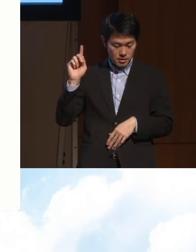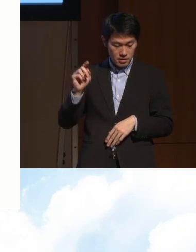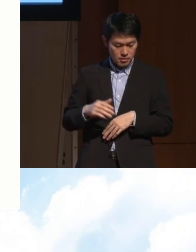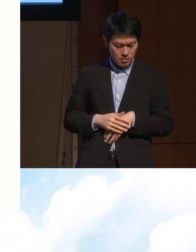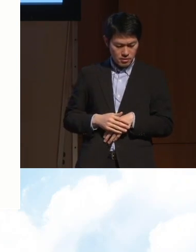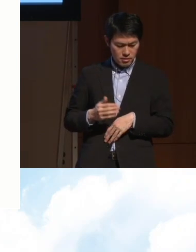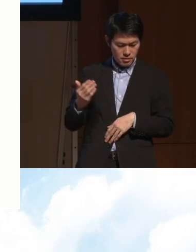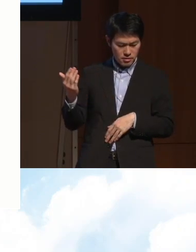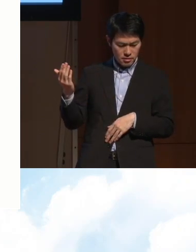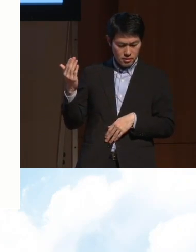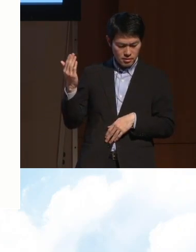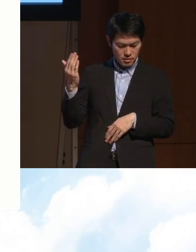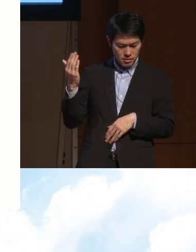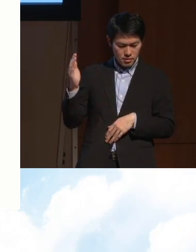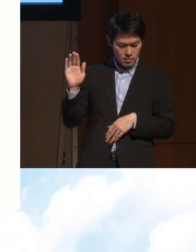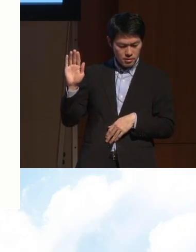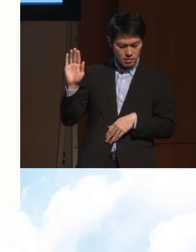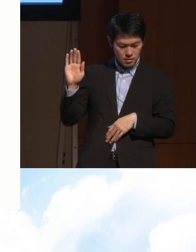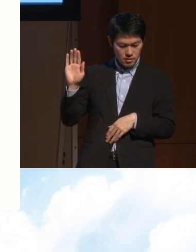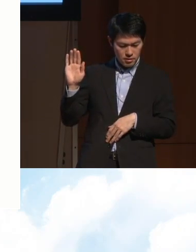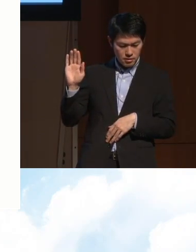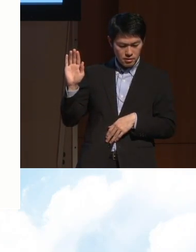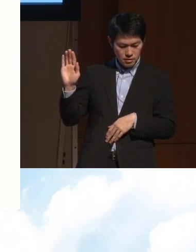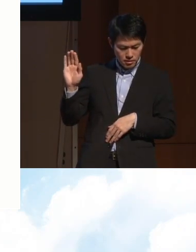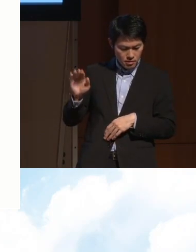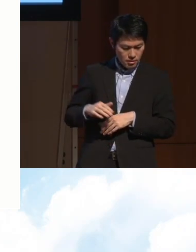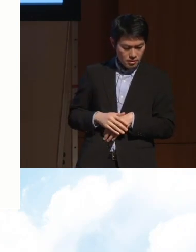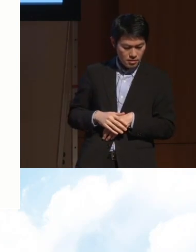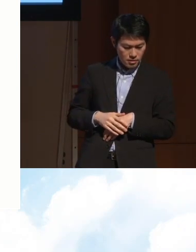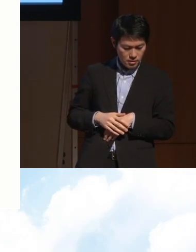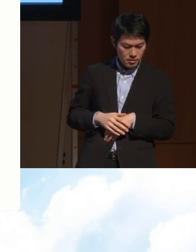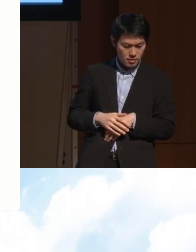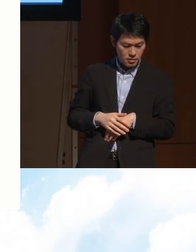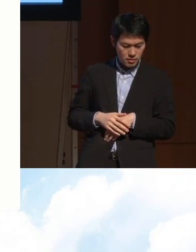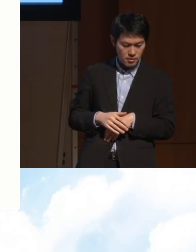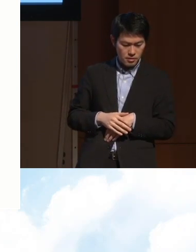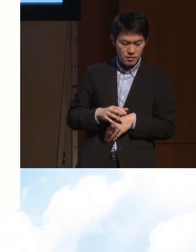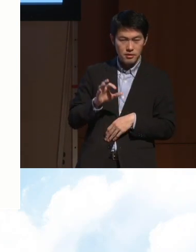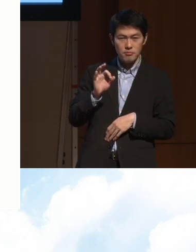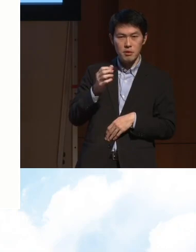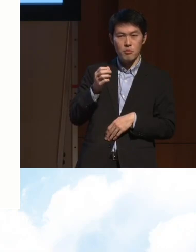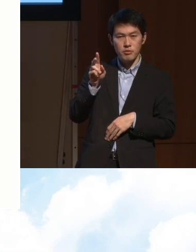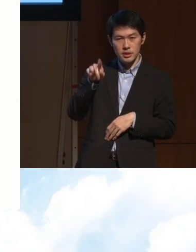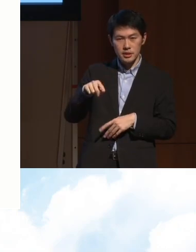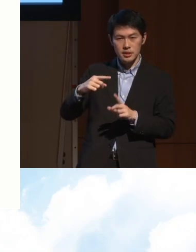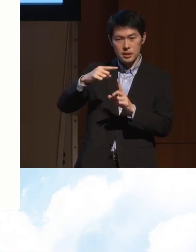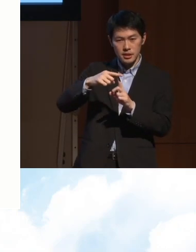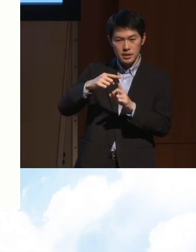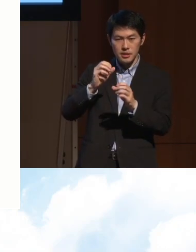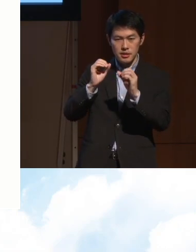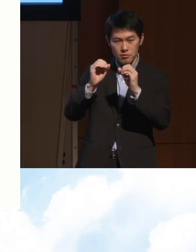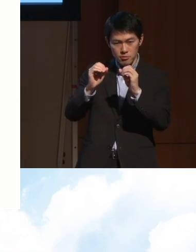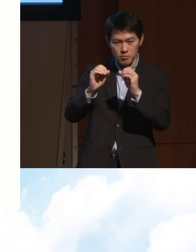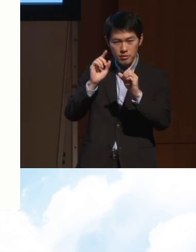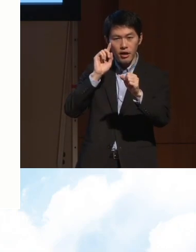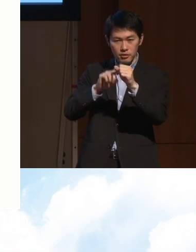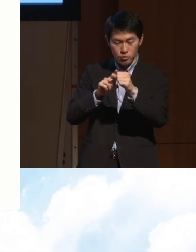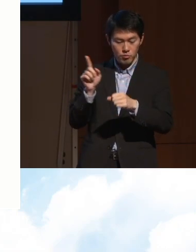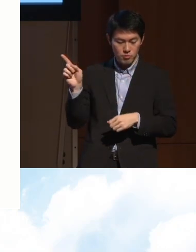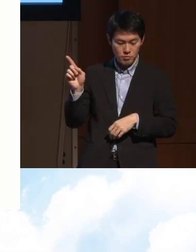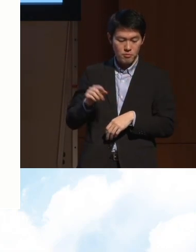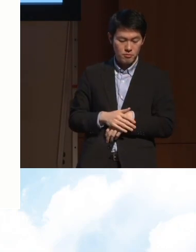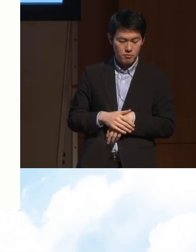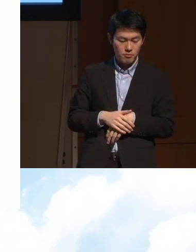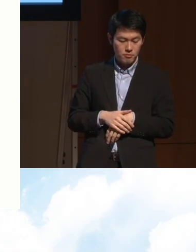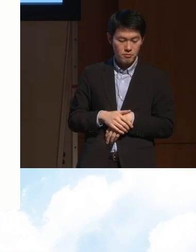cells pre-existing in majority of people was determined. And in this SCAD project, messenger